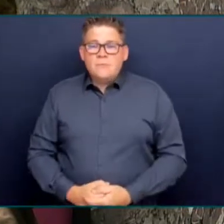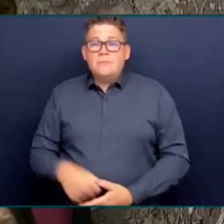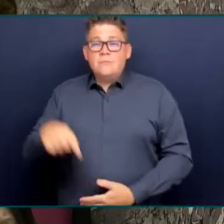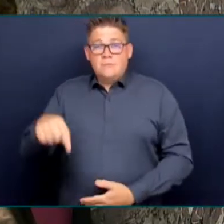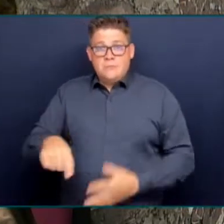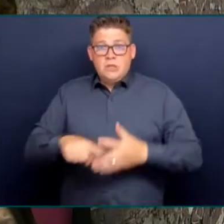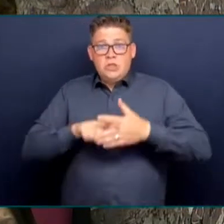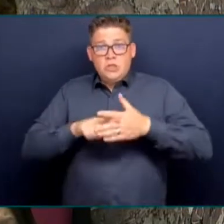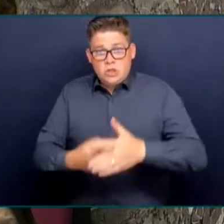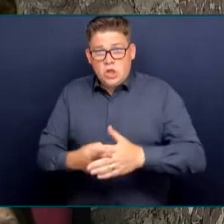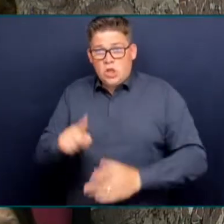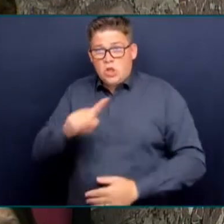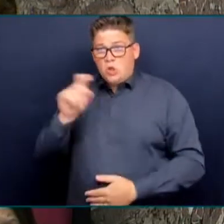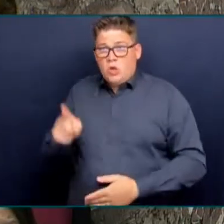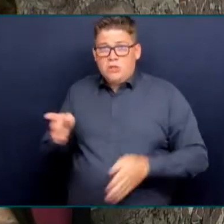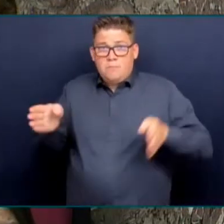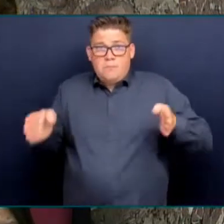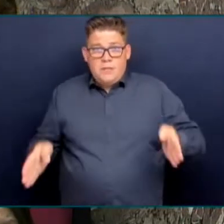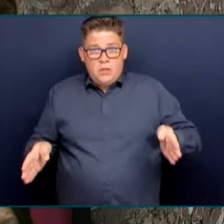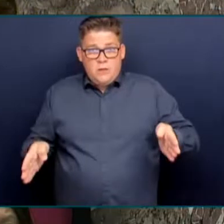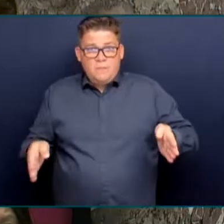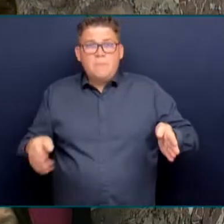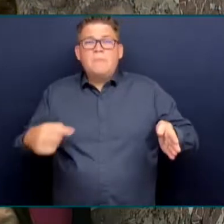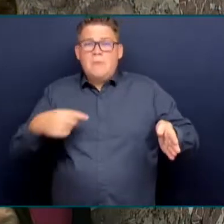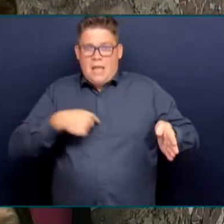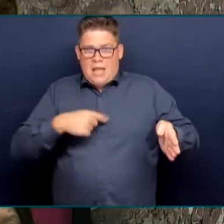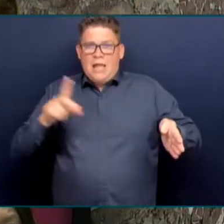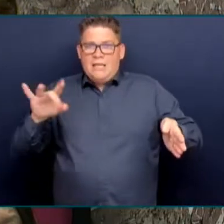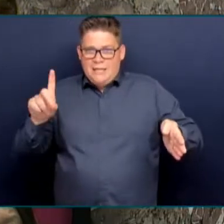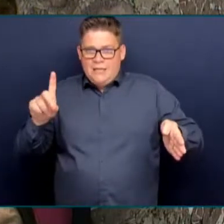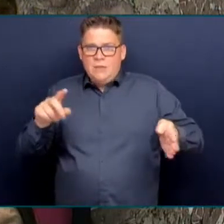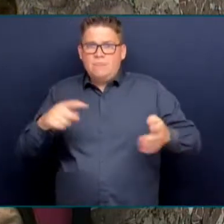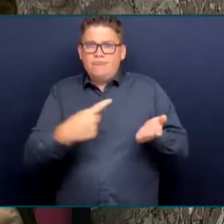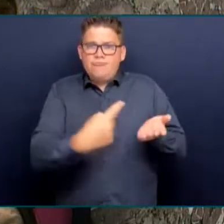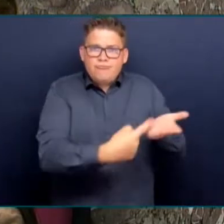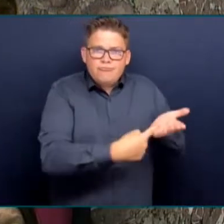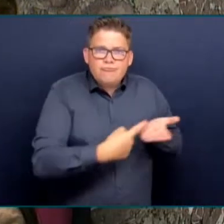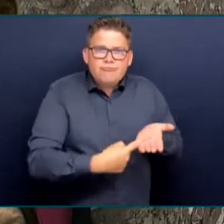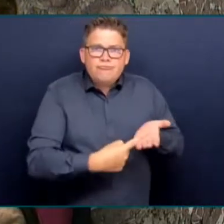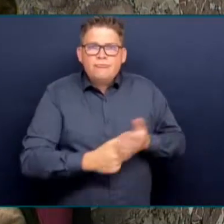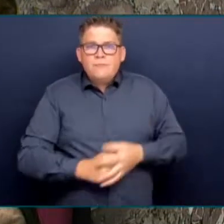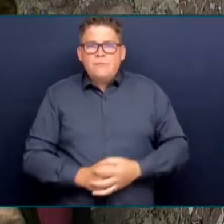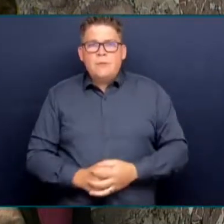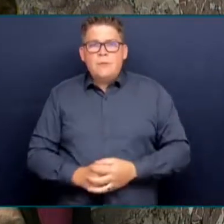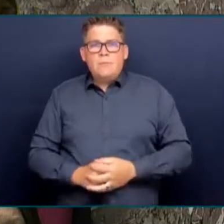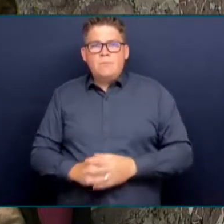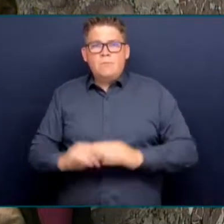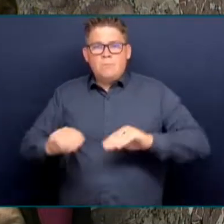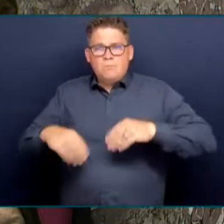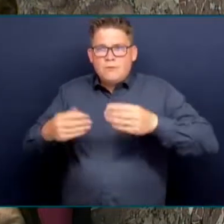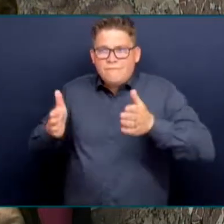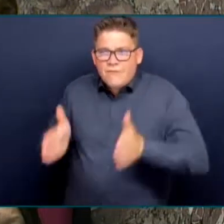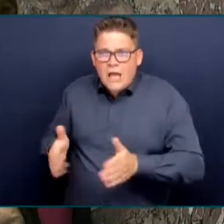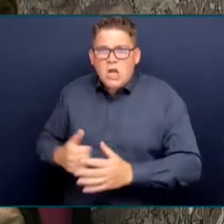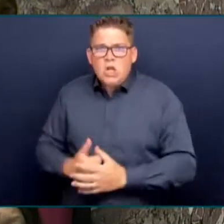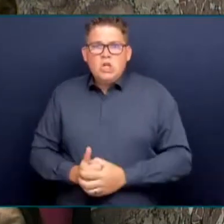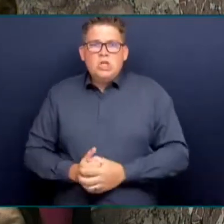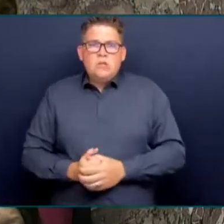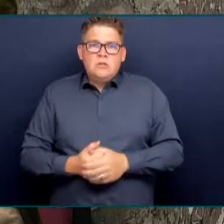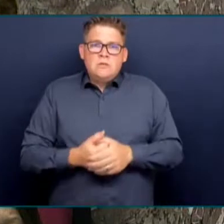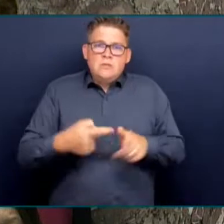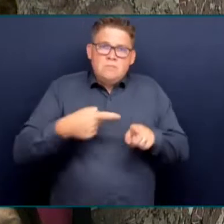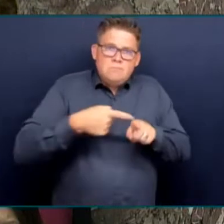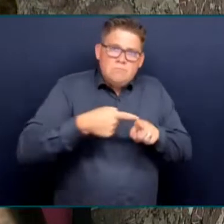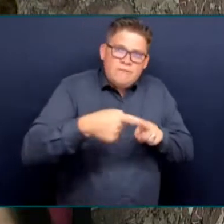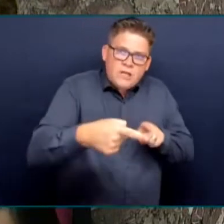patients and healthcare workers and healthcare professionals, the difficulties it causes when people don't